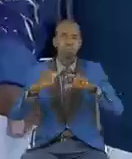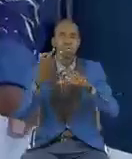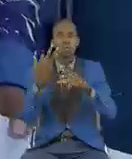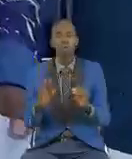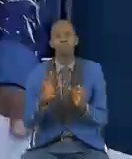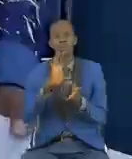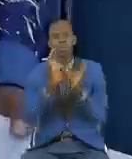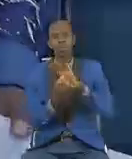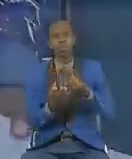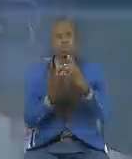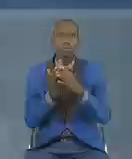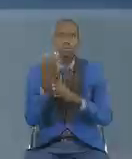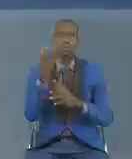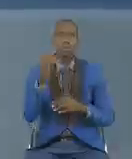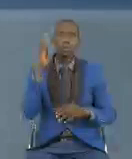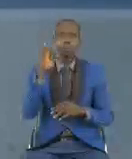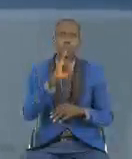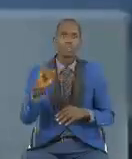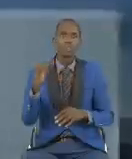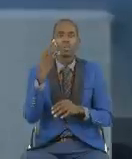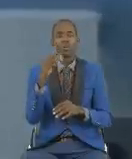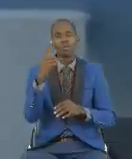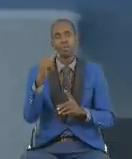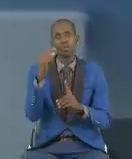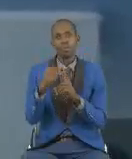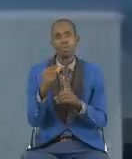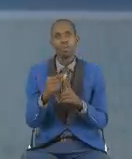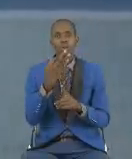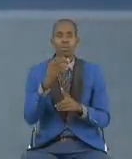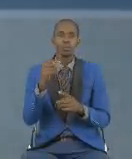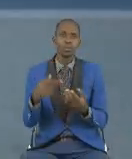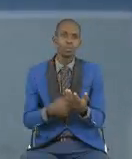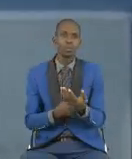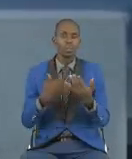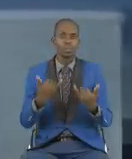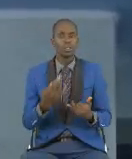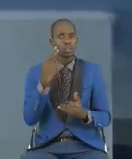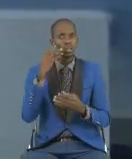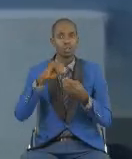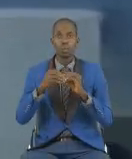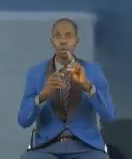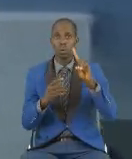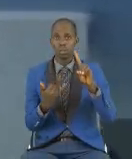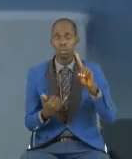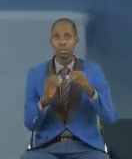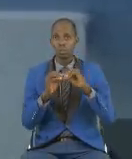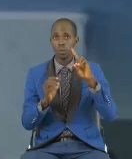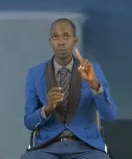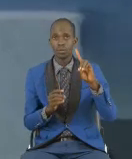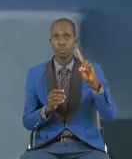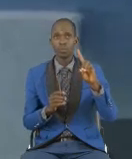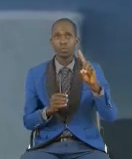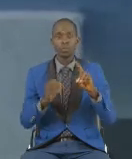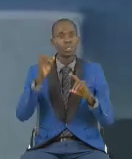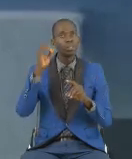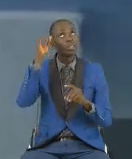through the preaching of the word of the gospel. Let's look at number one there. Number one is commitment